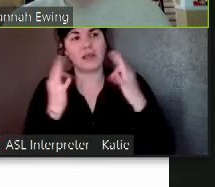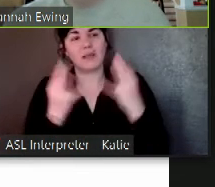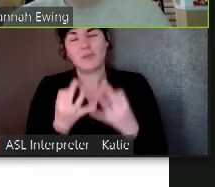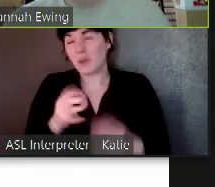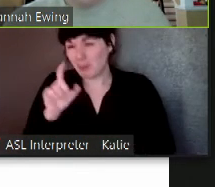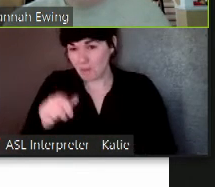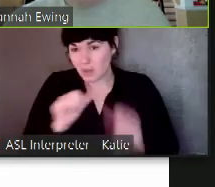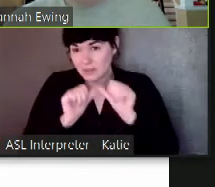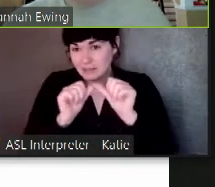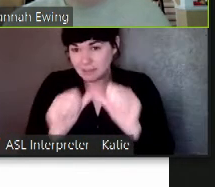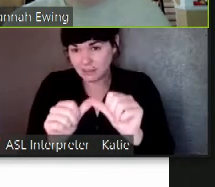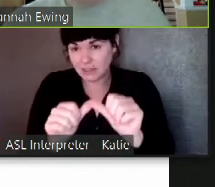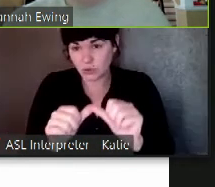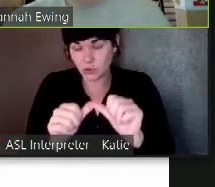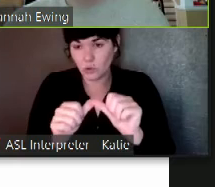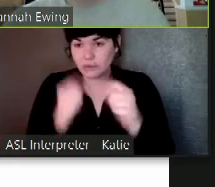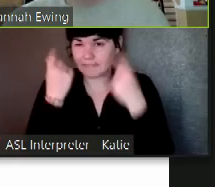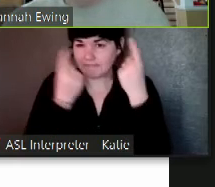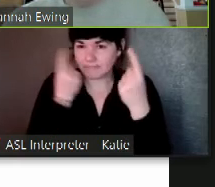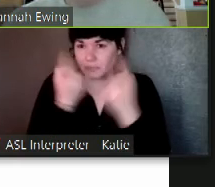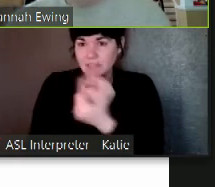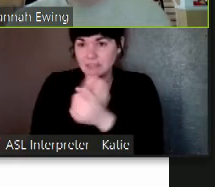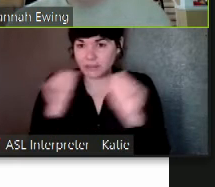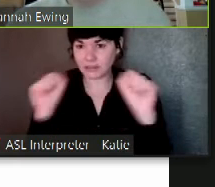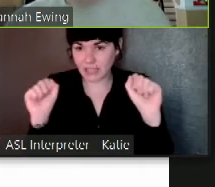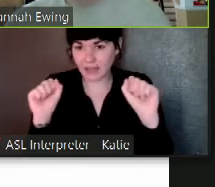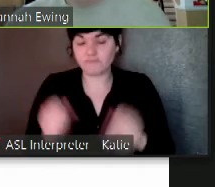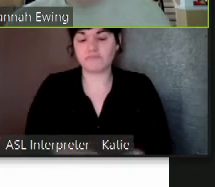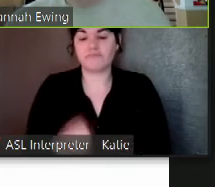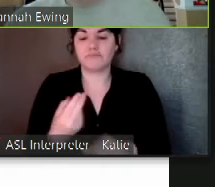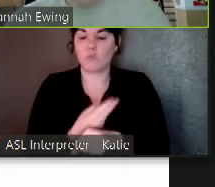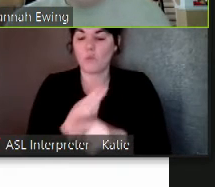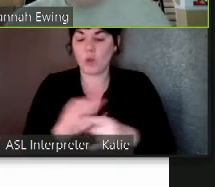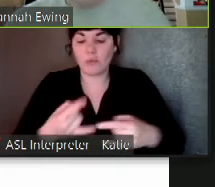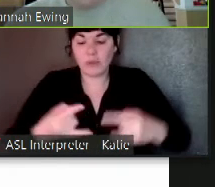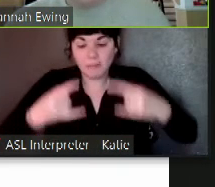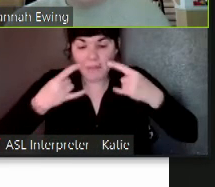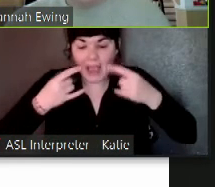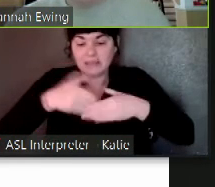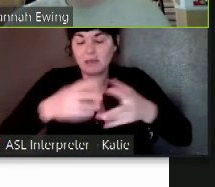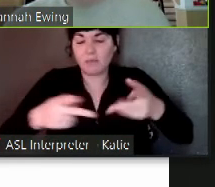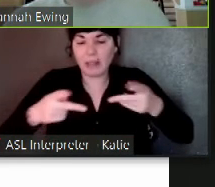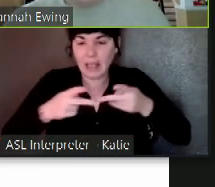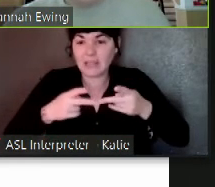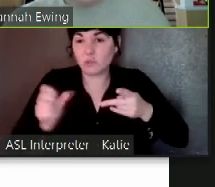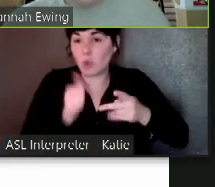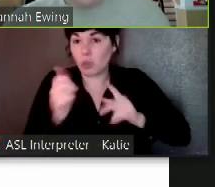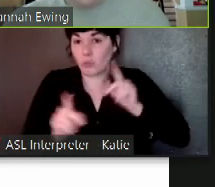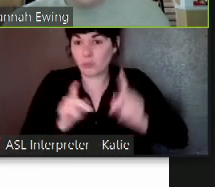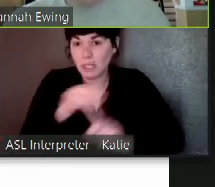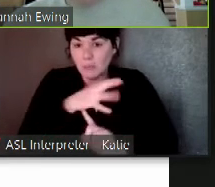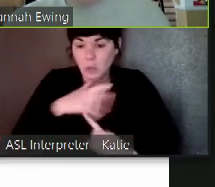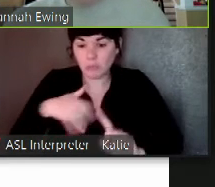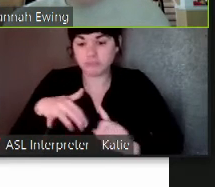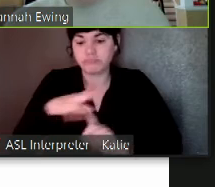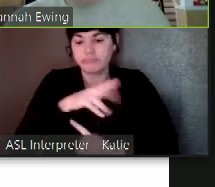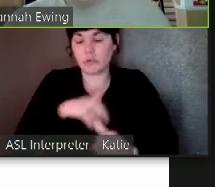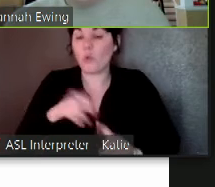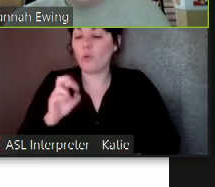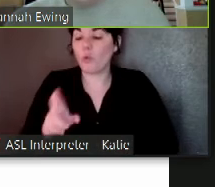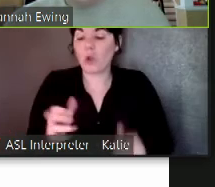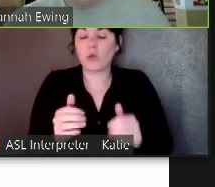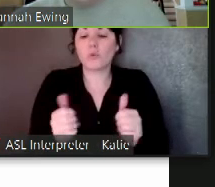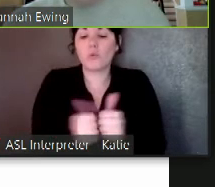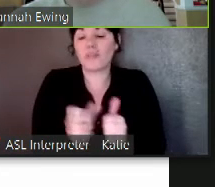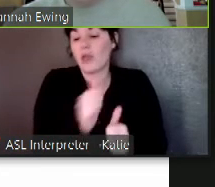wearing your mask in crowded places. And when with others who haven't been vaccinated, washing your hands and practicing good